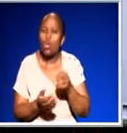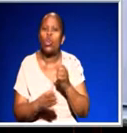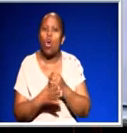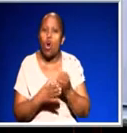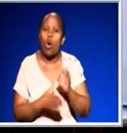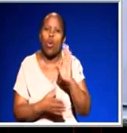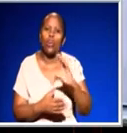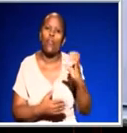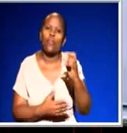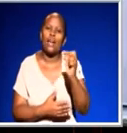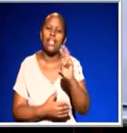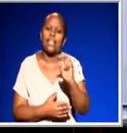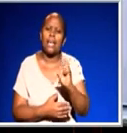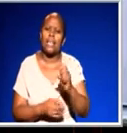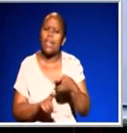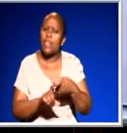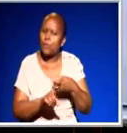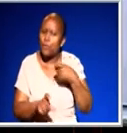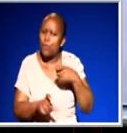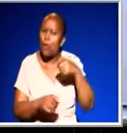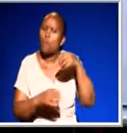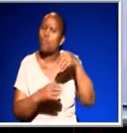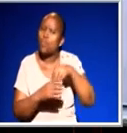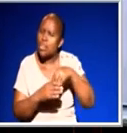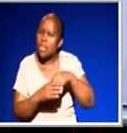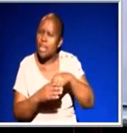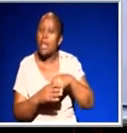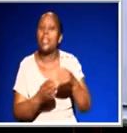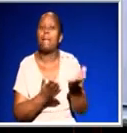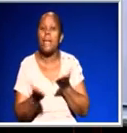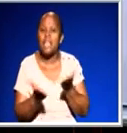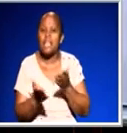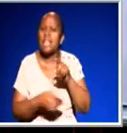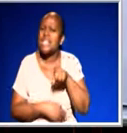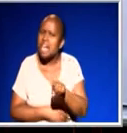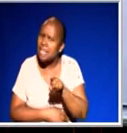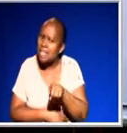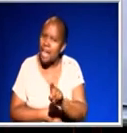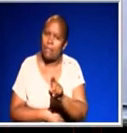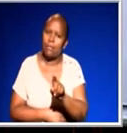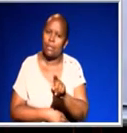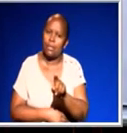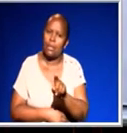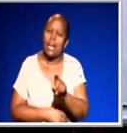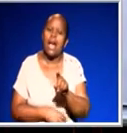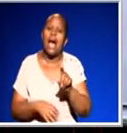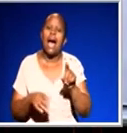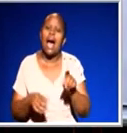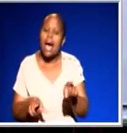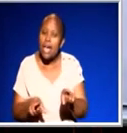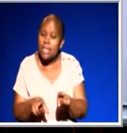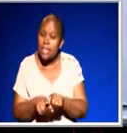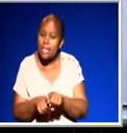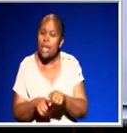factors that are from within the business itself are the ones